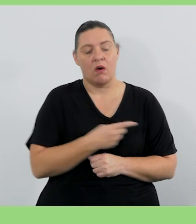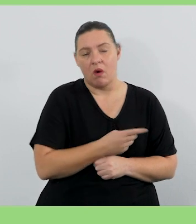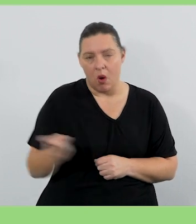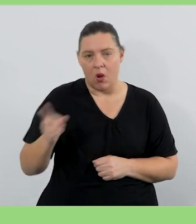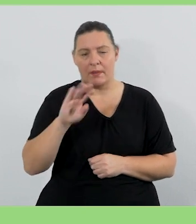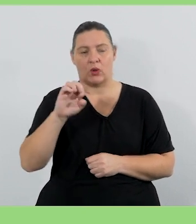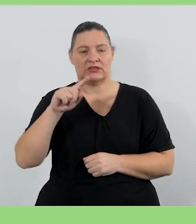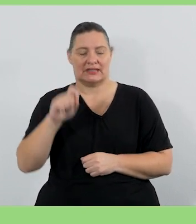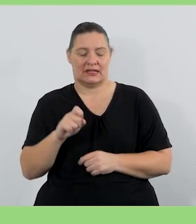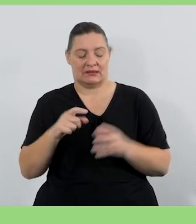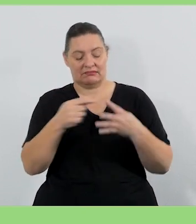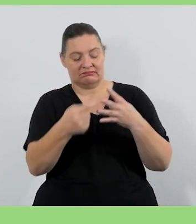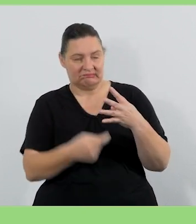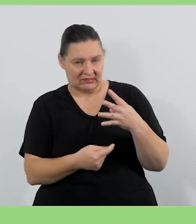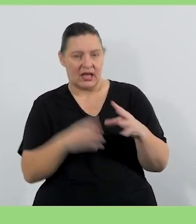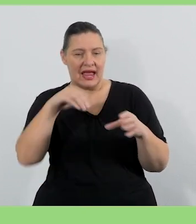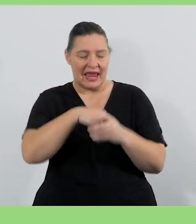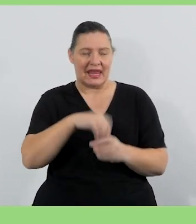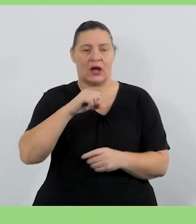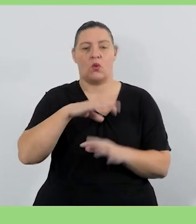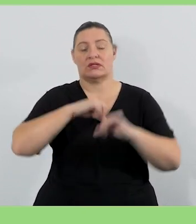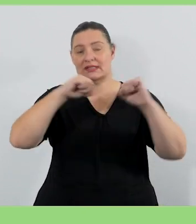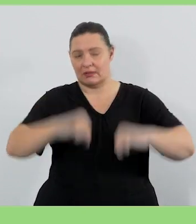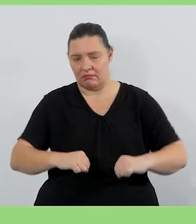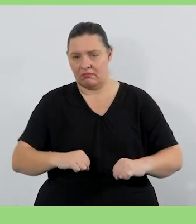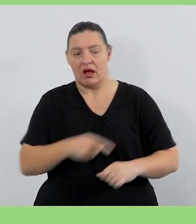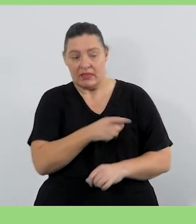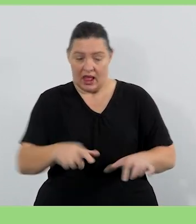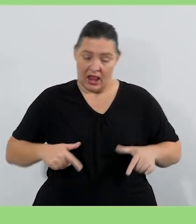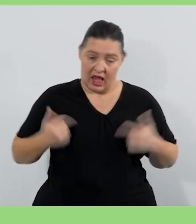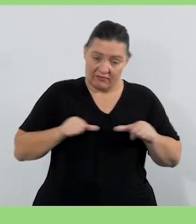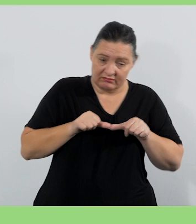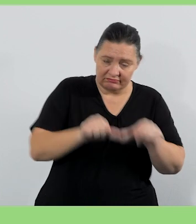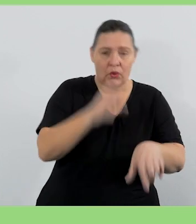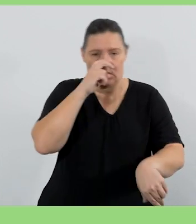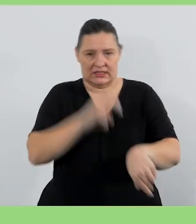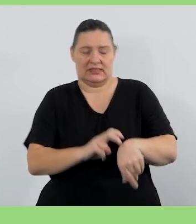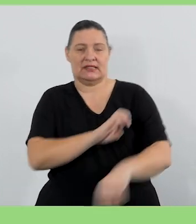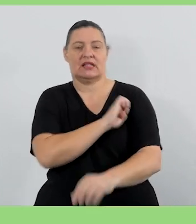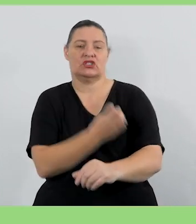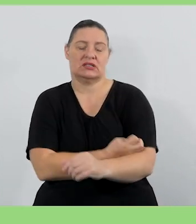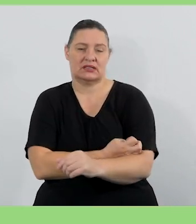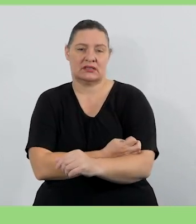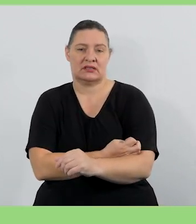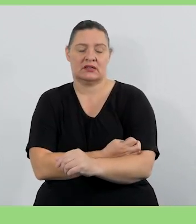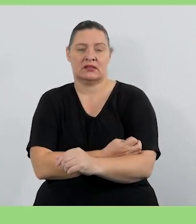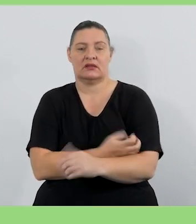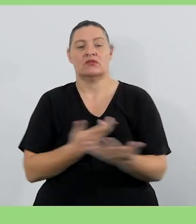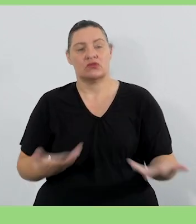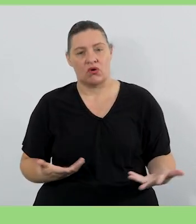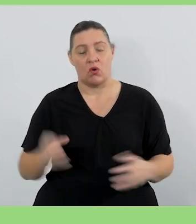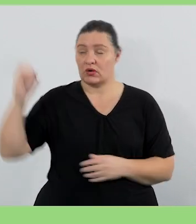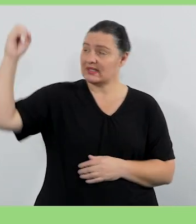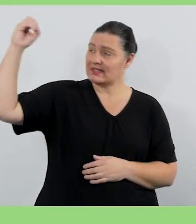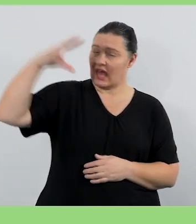All biotic components in an ecosystem need energy to survive, all living organisms. So